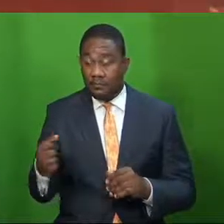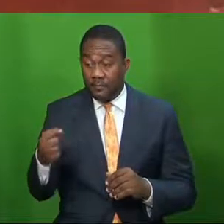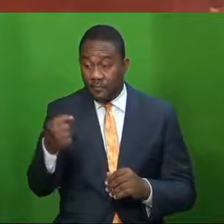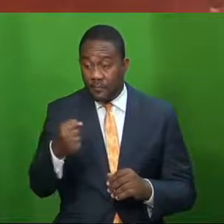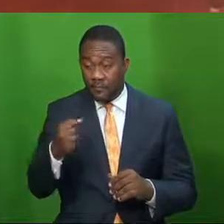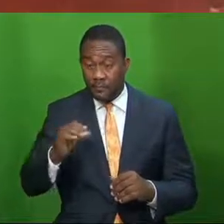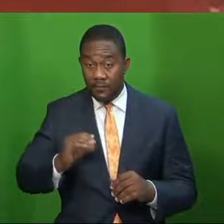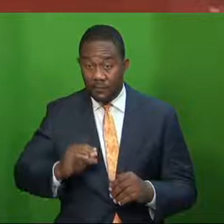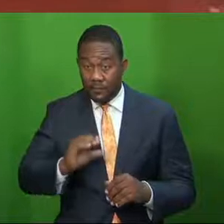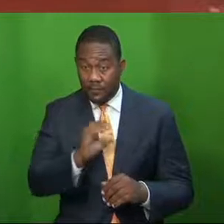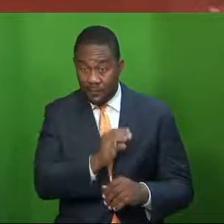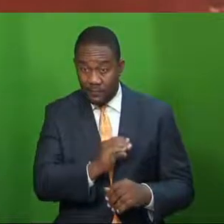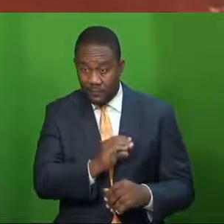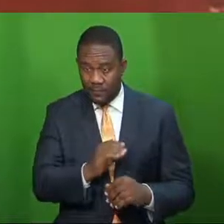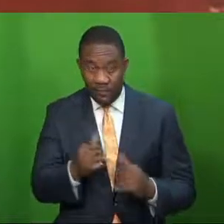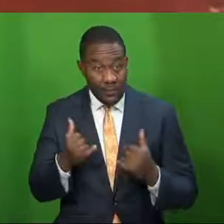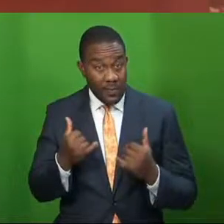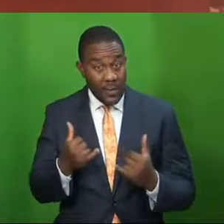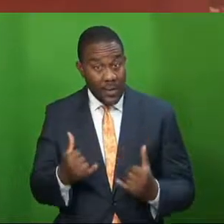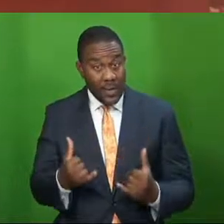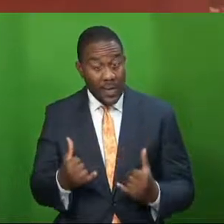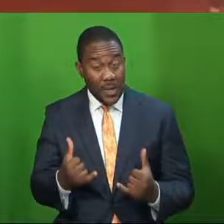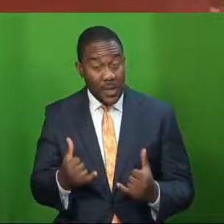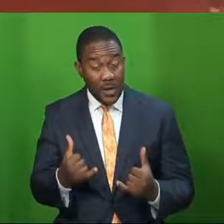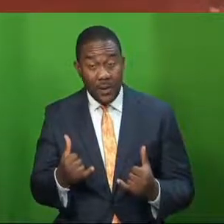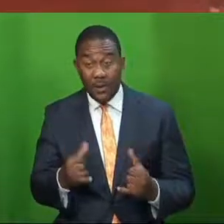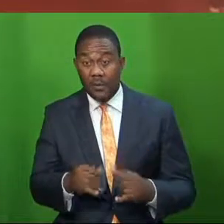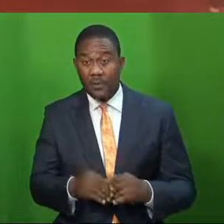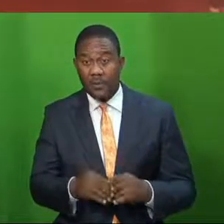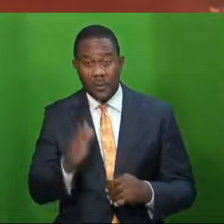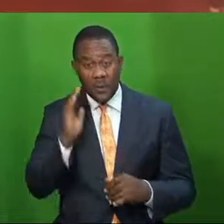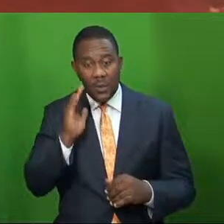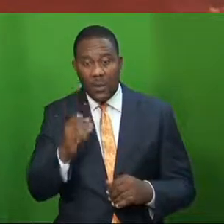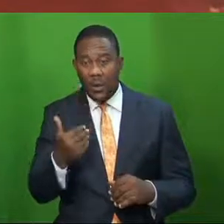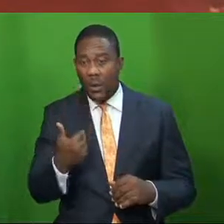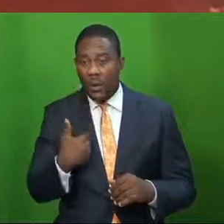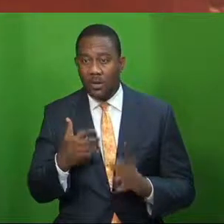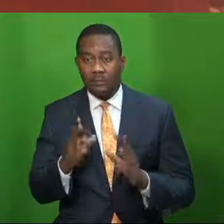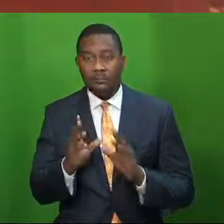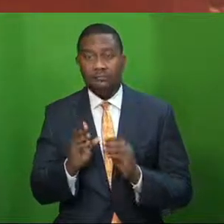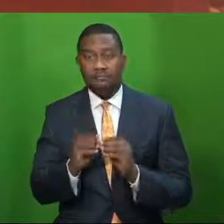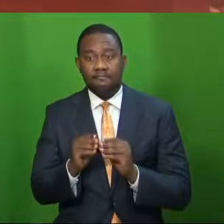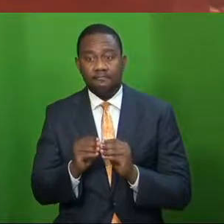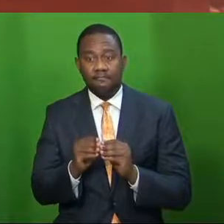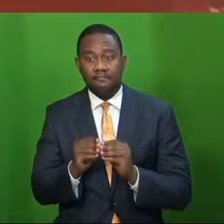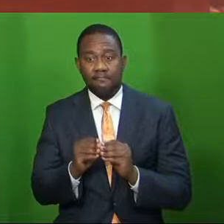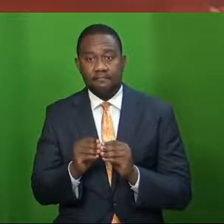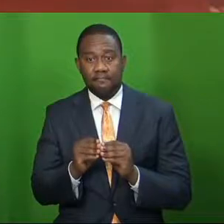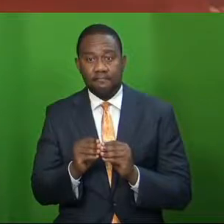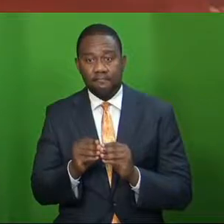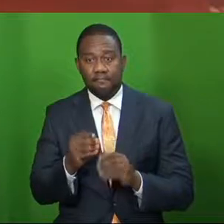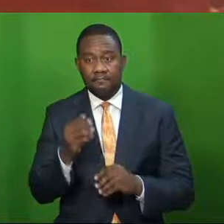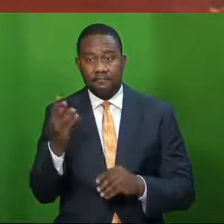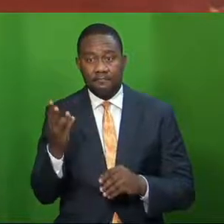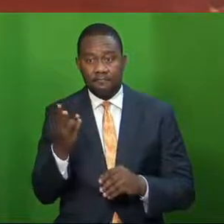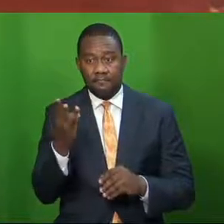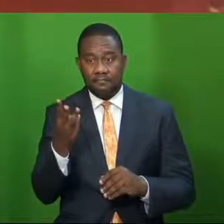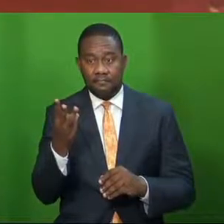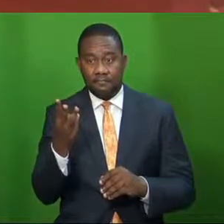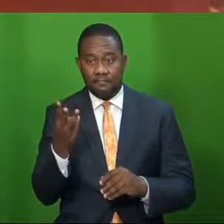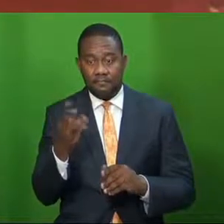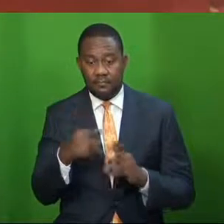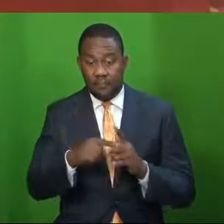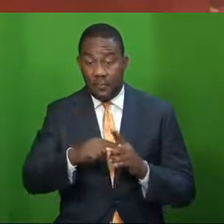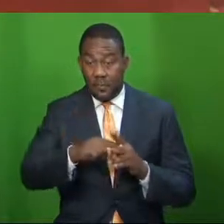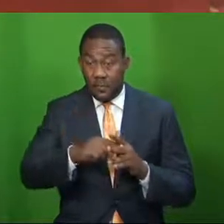its current nature and shape would then sit on Wednesday to